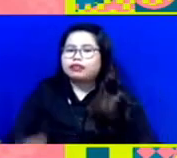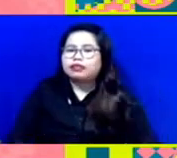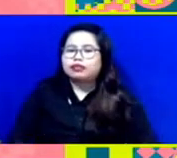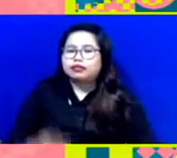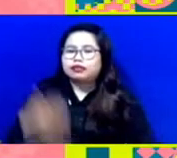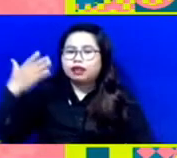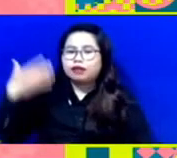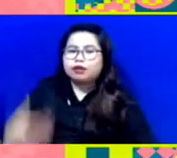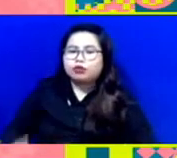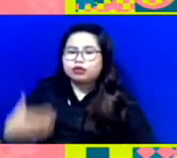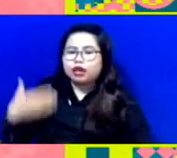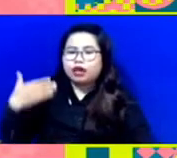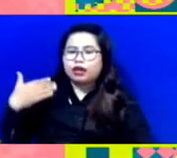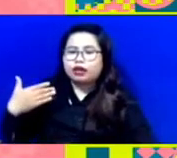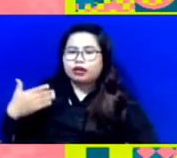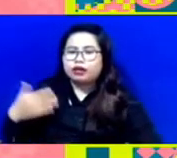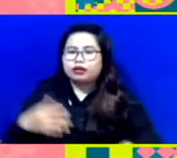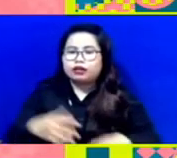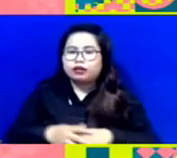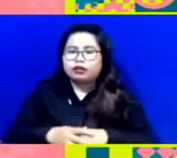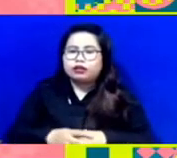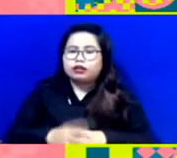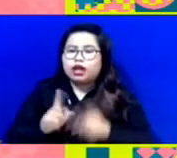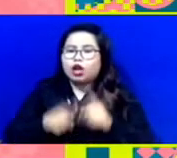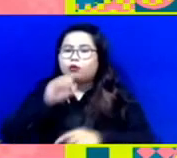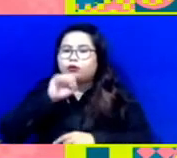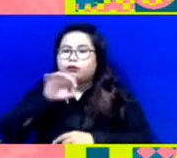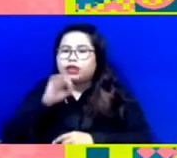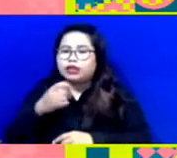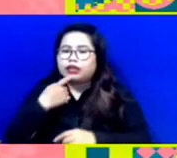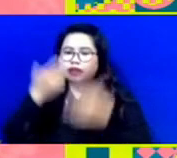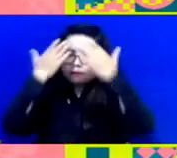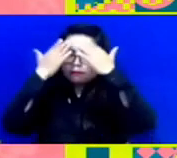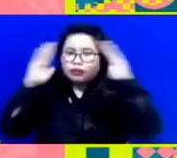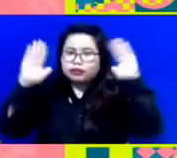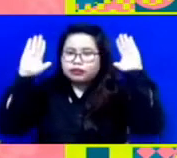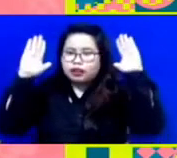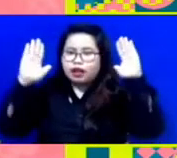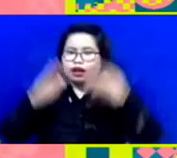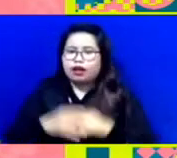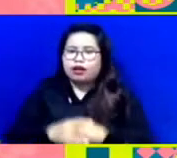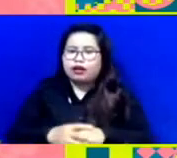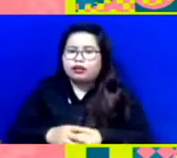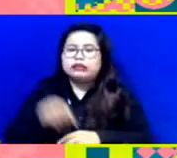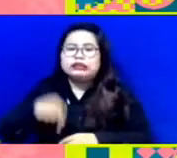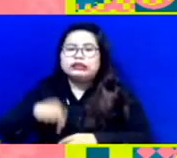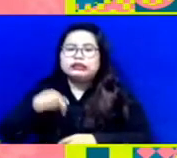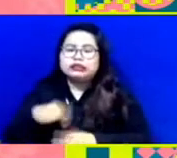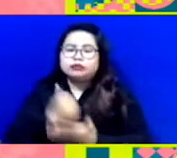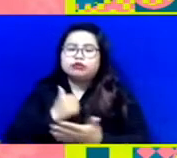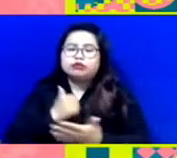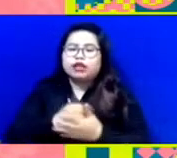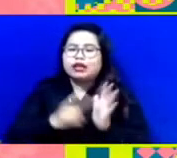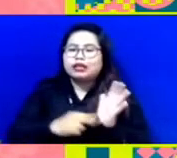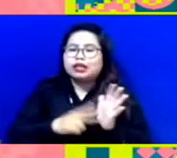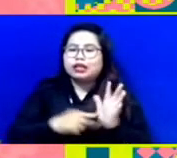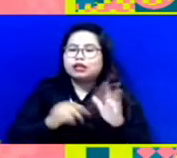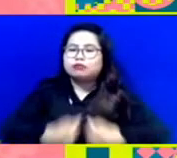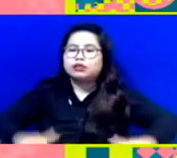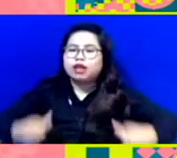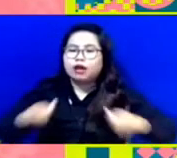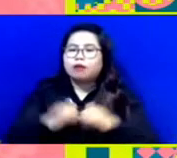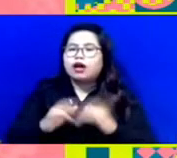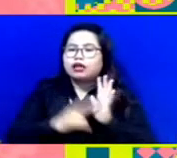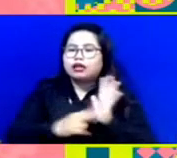Speaking about Pancasila, and it is actually the common values, the fundamental values of our society and also